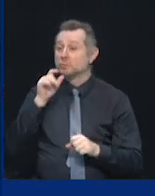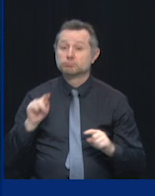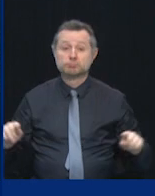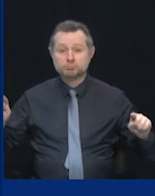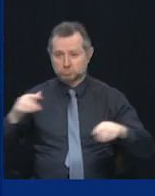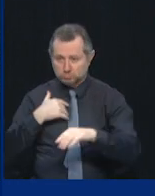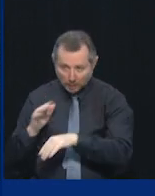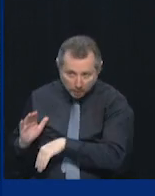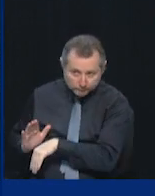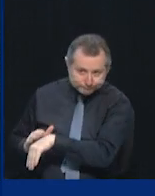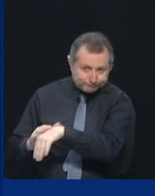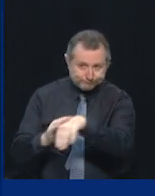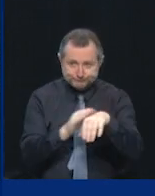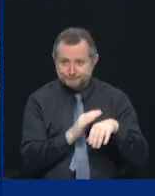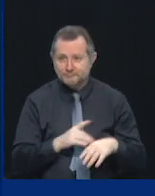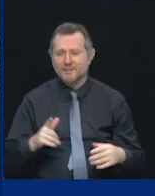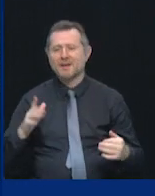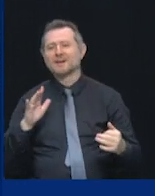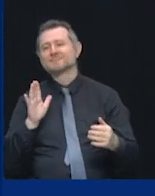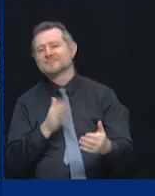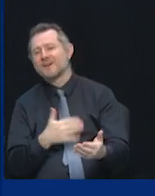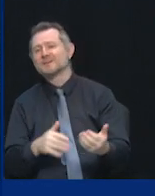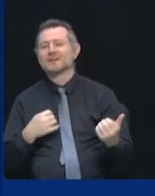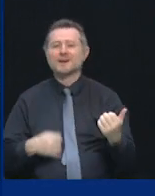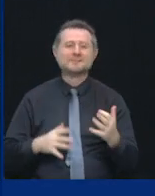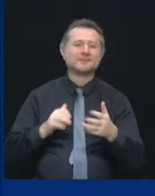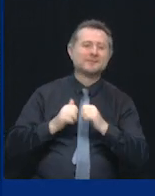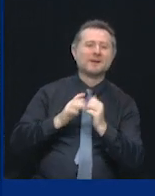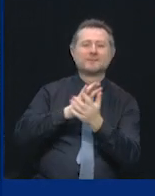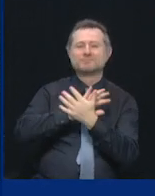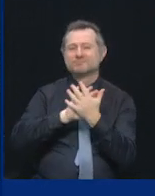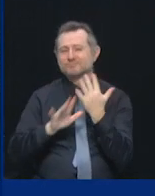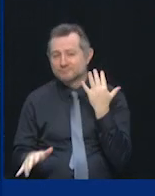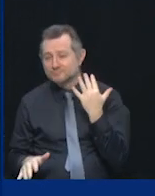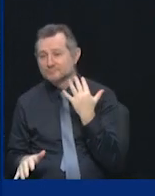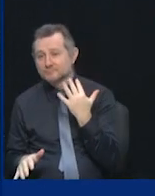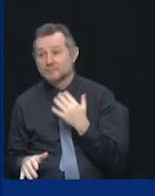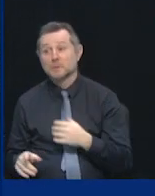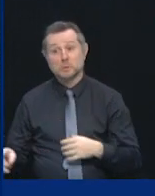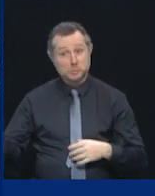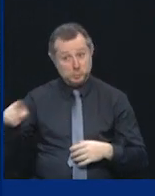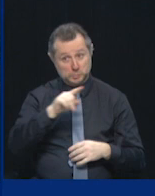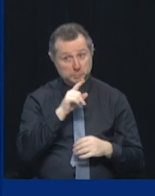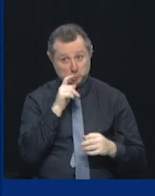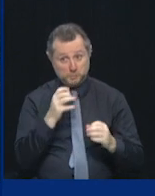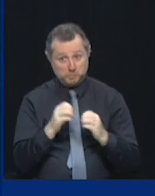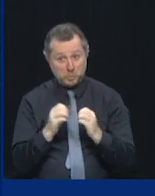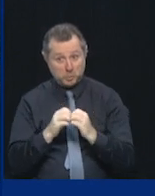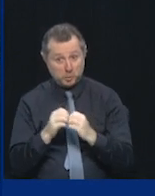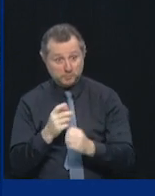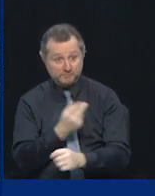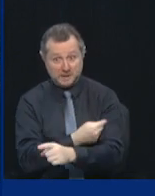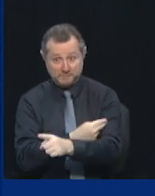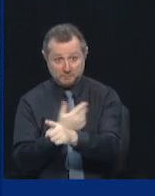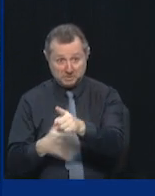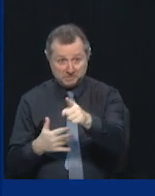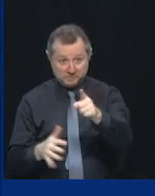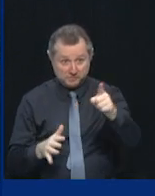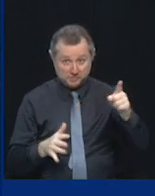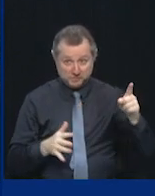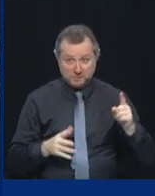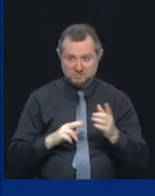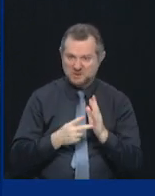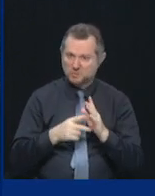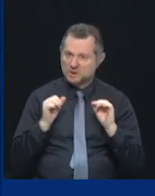sports, concerts, etc., the more vaccinated people, actually the higher the